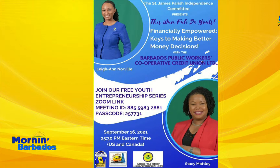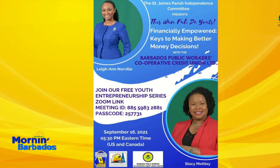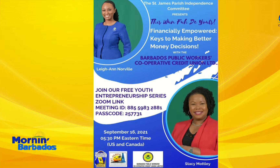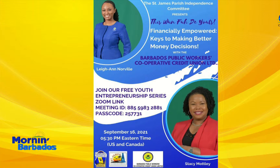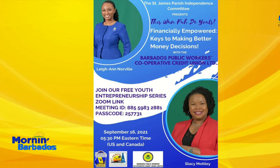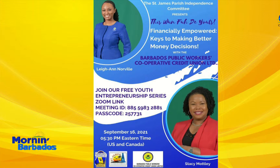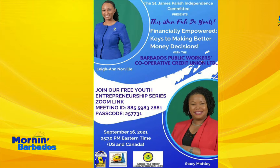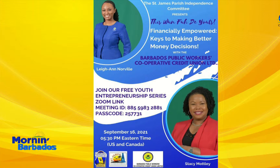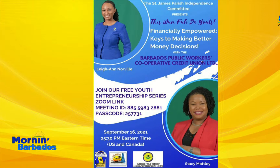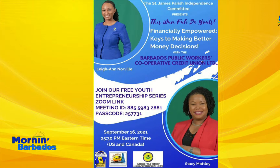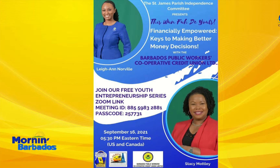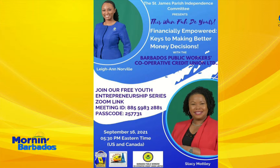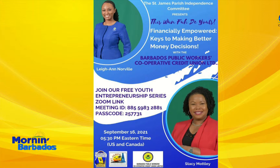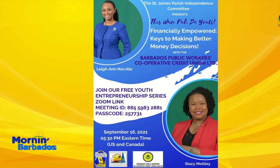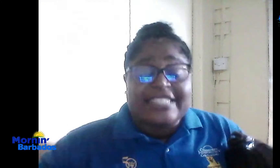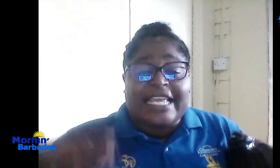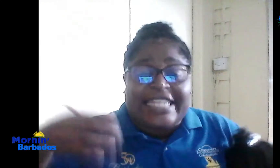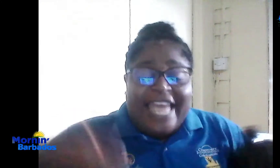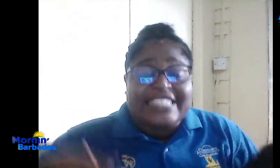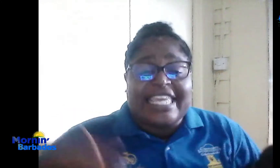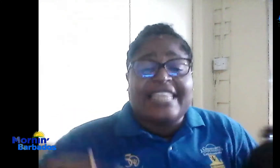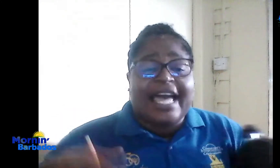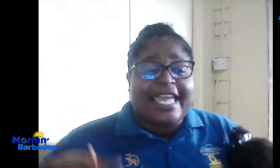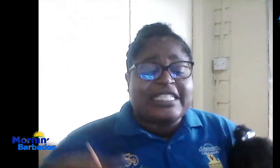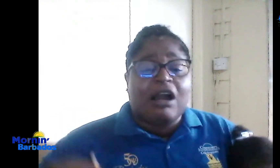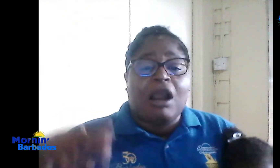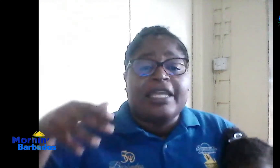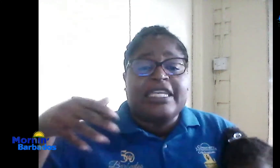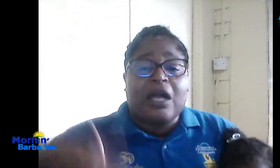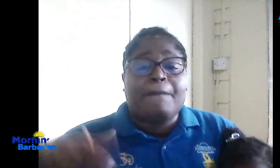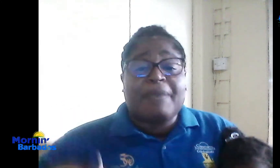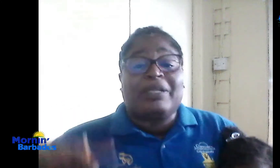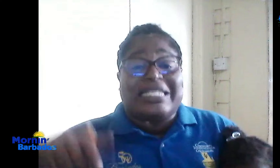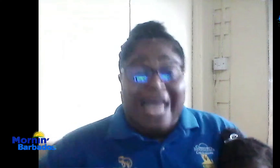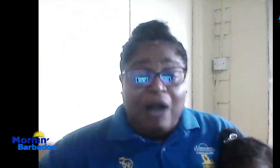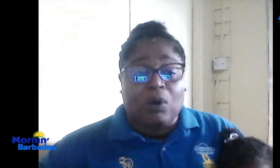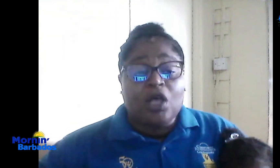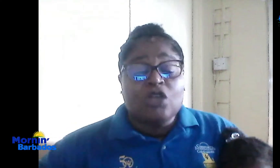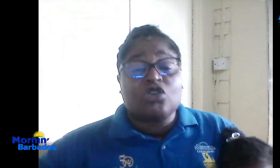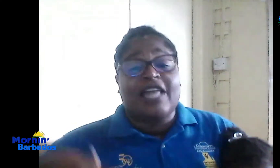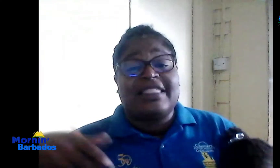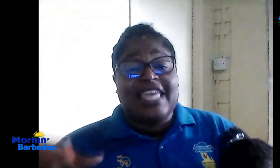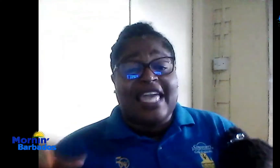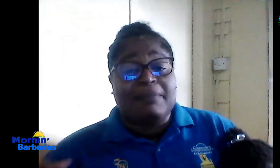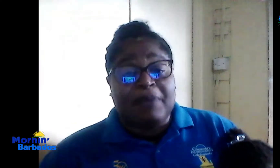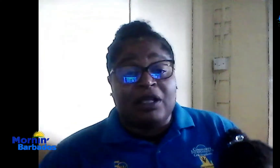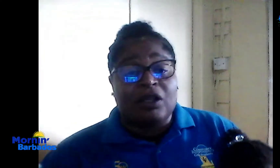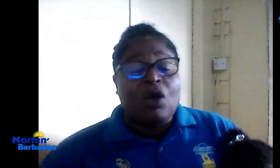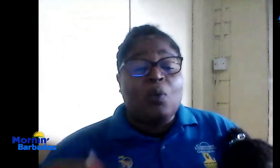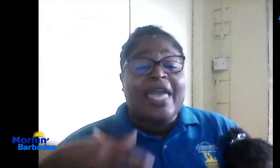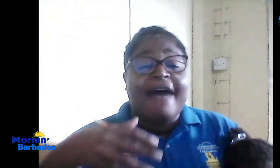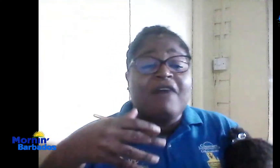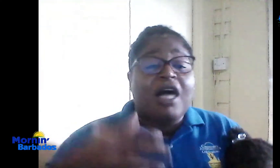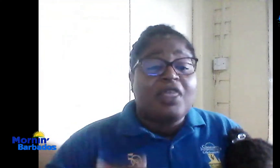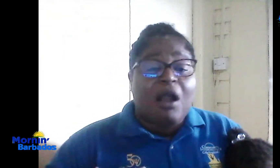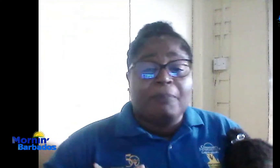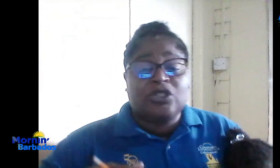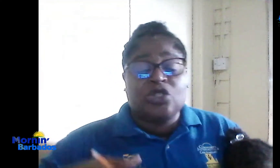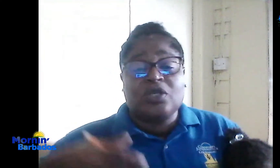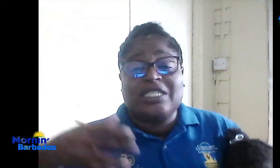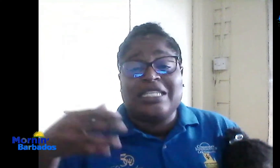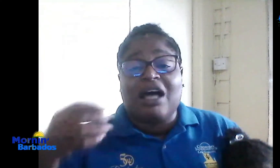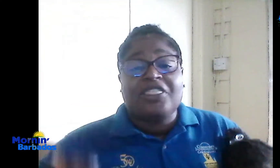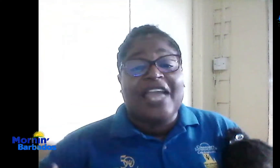we get that idea to market? So let's get that into our young people now so You're that quite they right. can build. We have